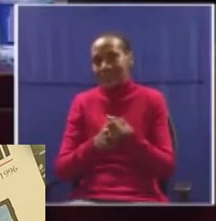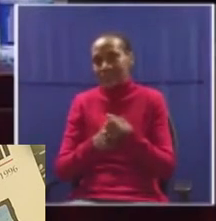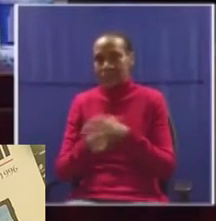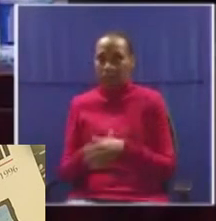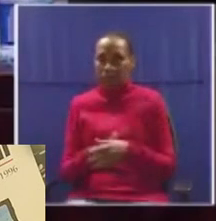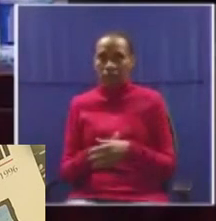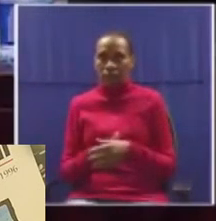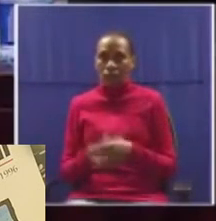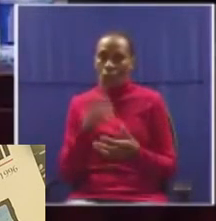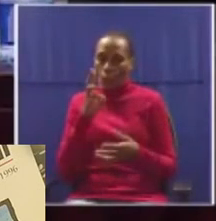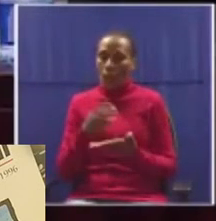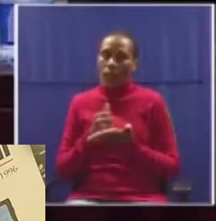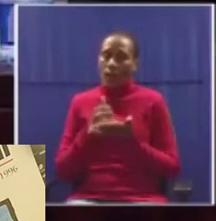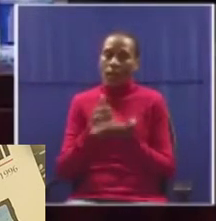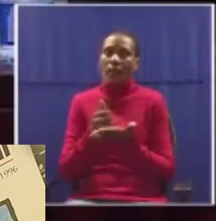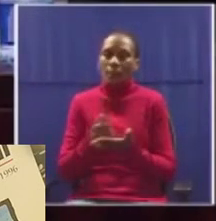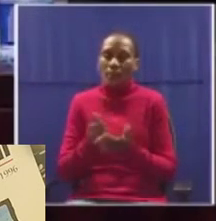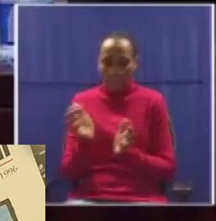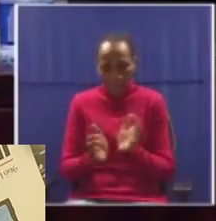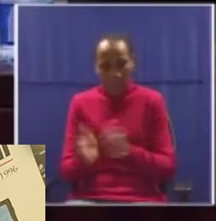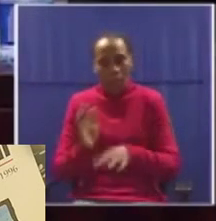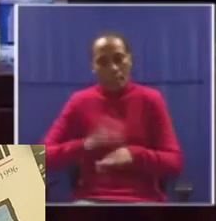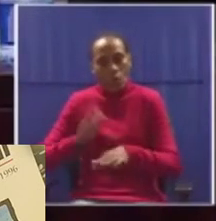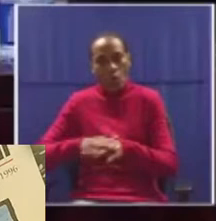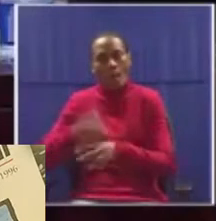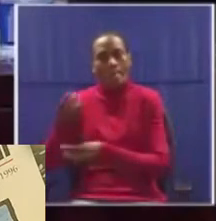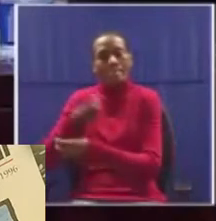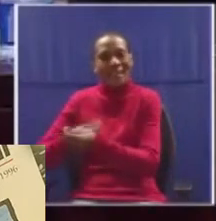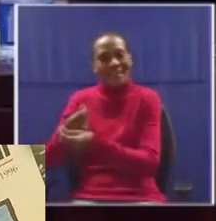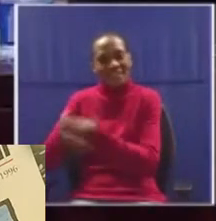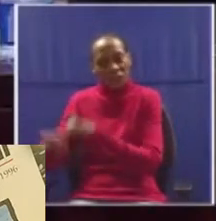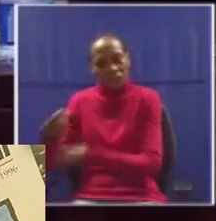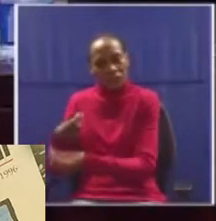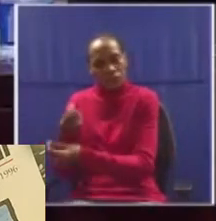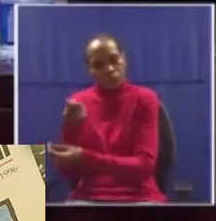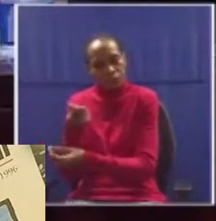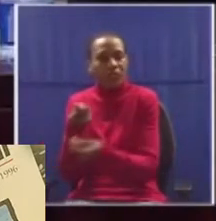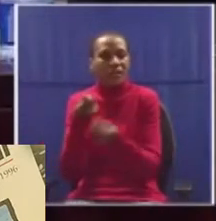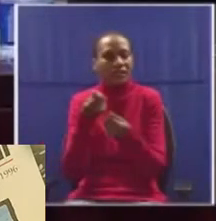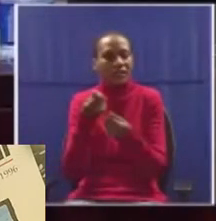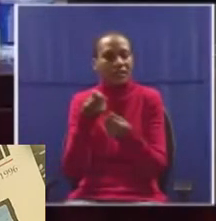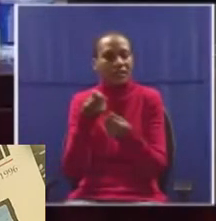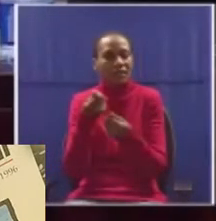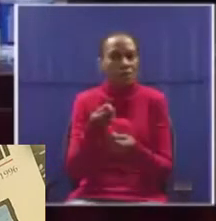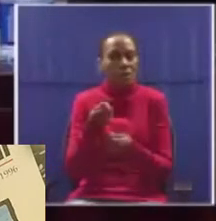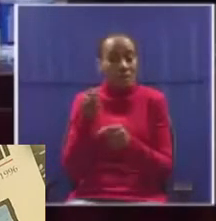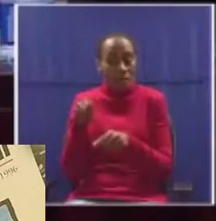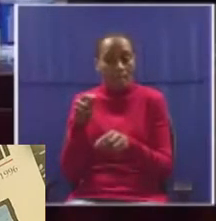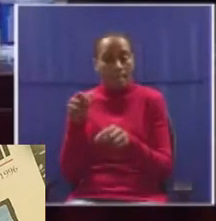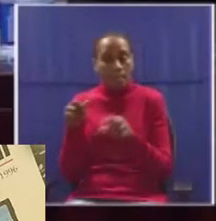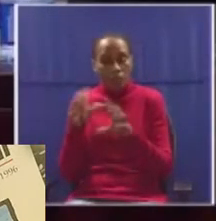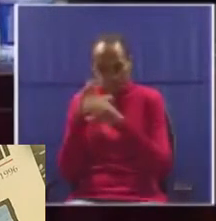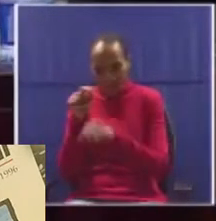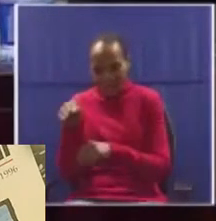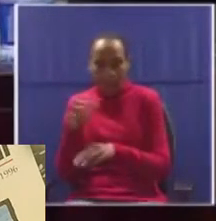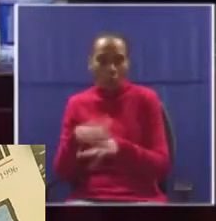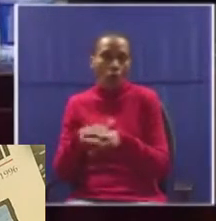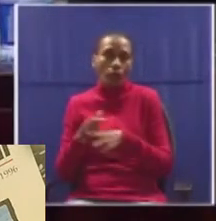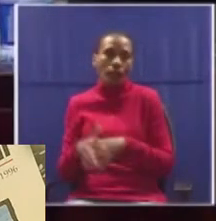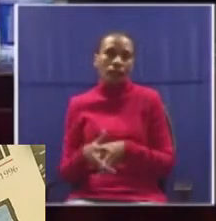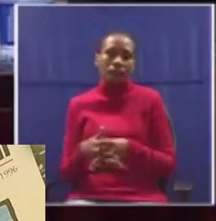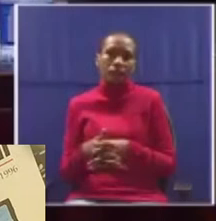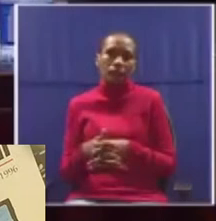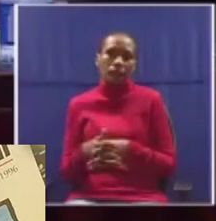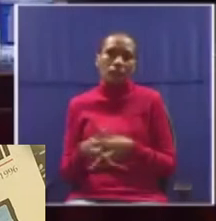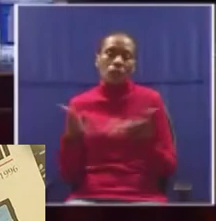that that help facilitate money laundering terrorism financing is a priority improving risk-based